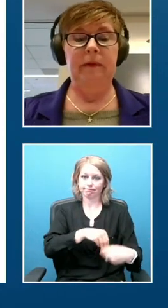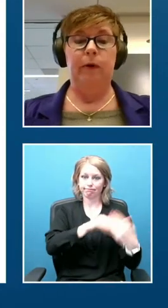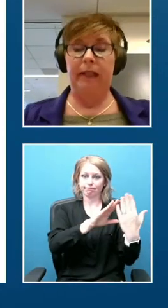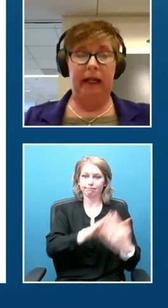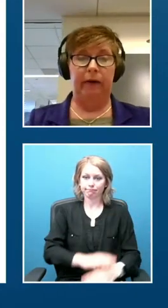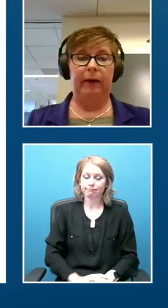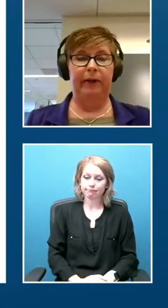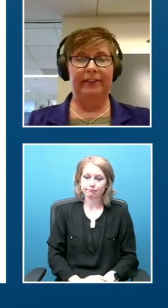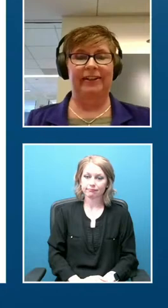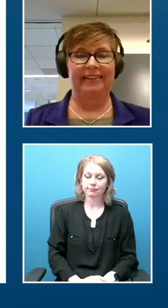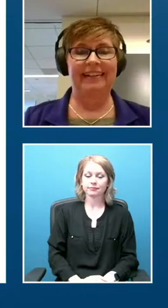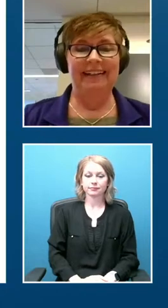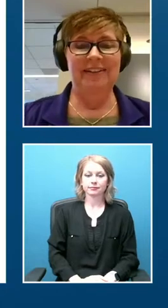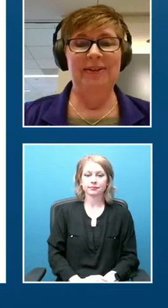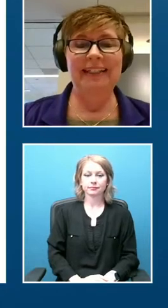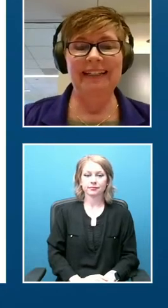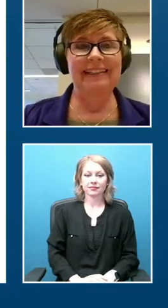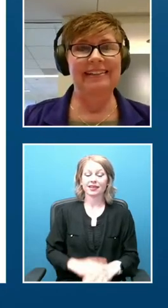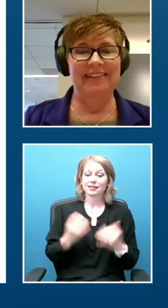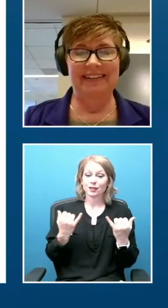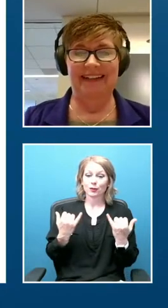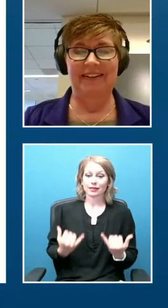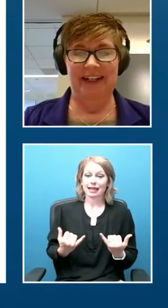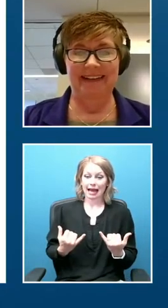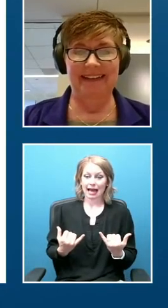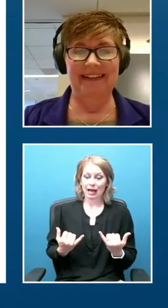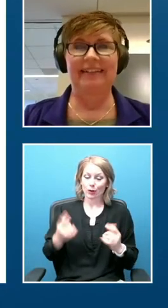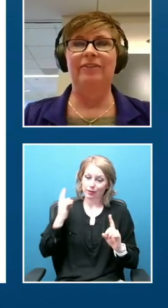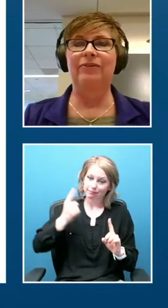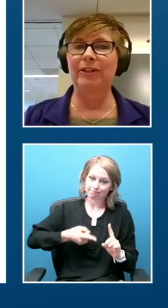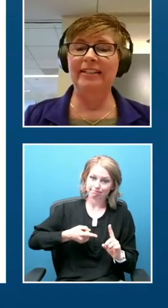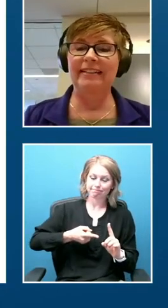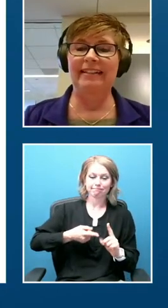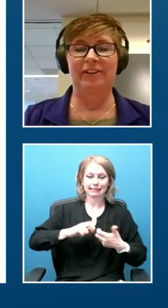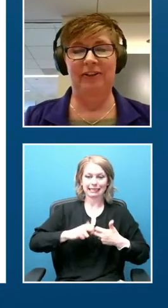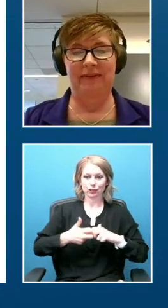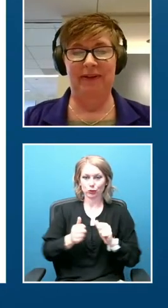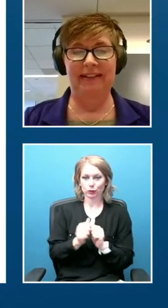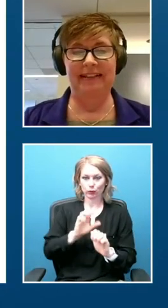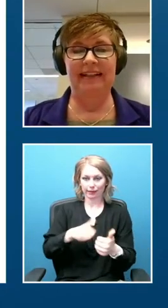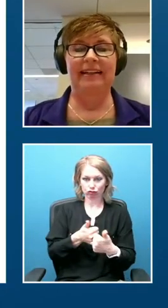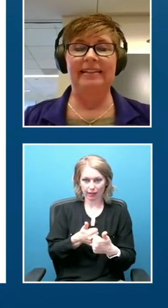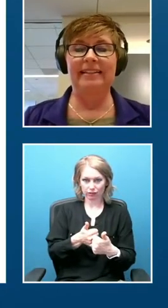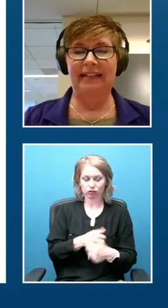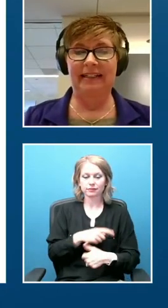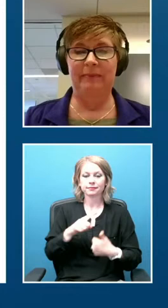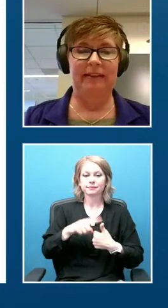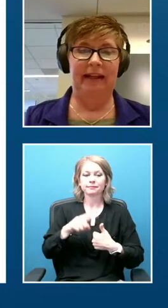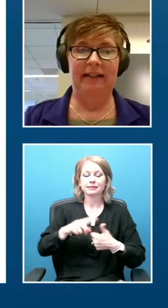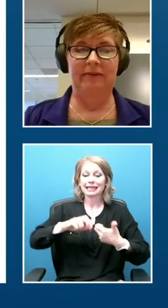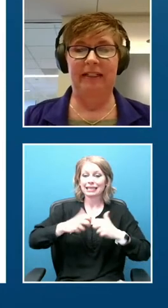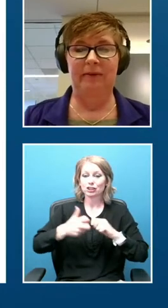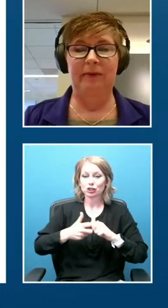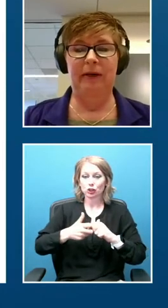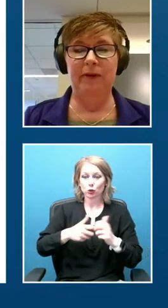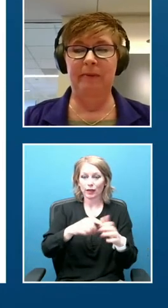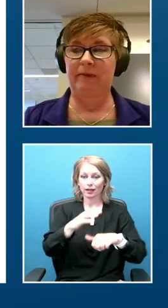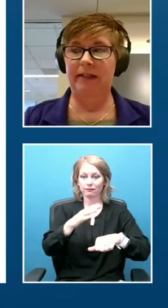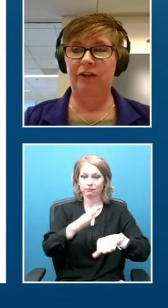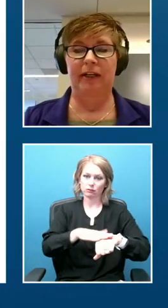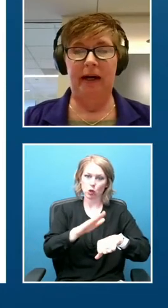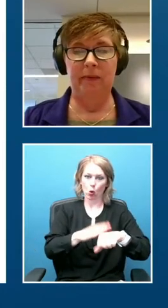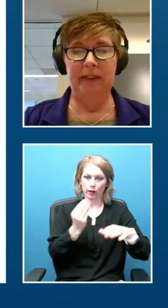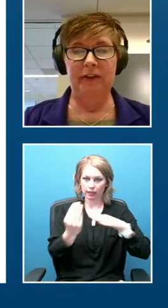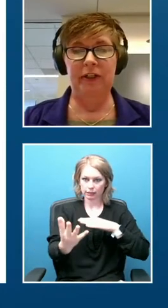Lastly, or now, I want to turn to the key issues in our challenge. First is the issue of notice. Second being lack of any